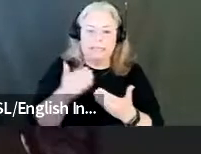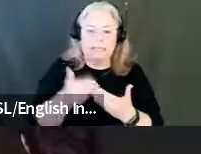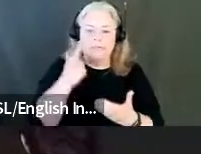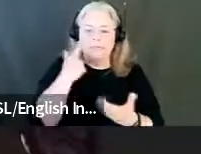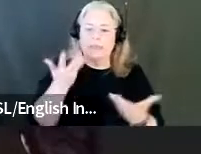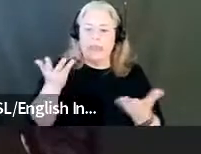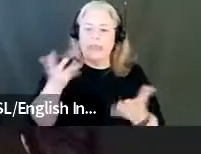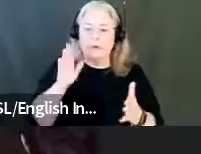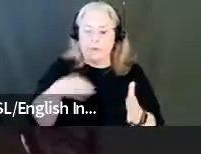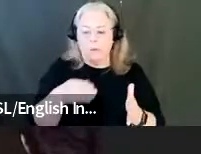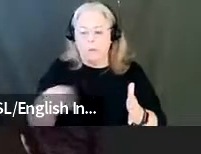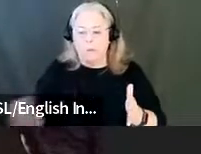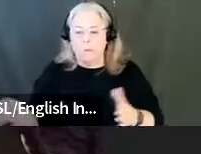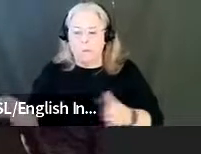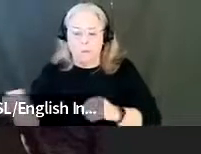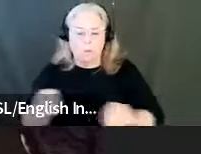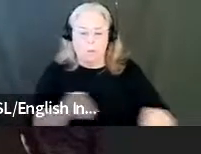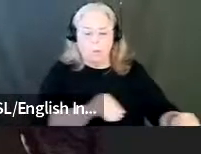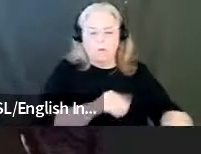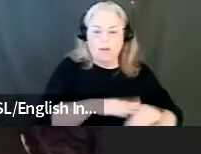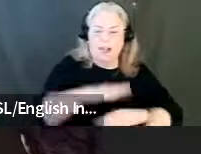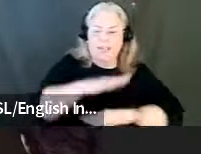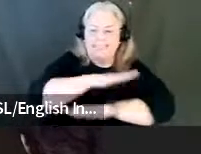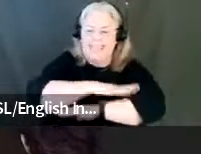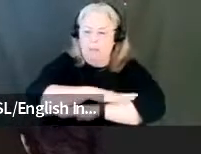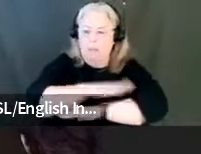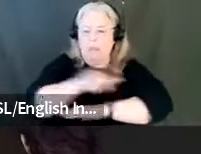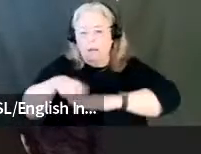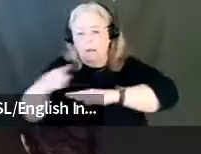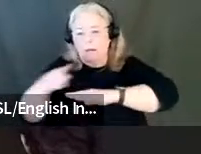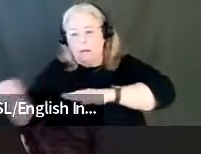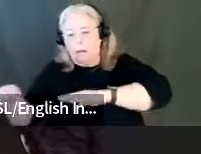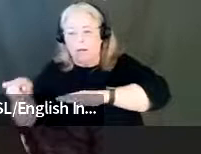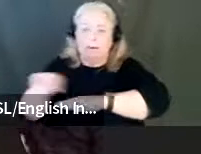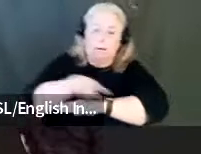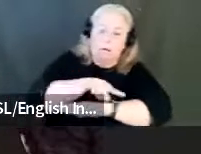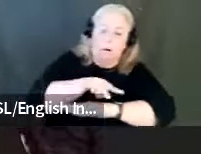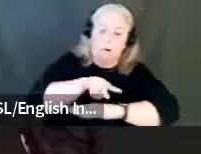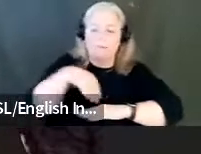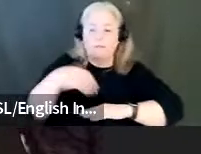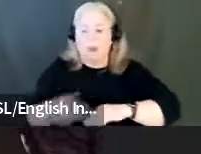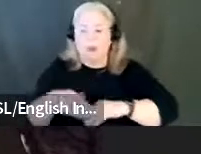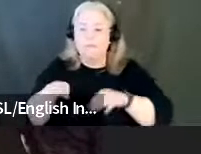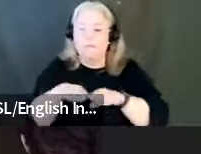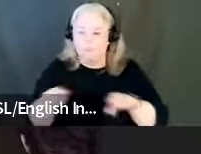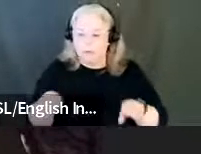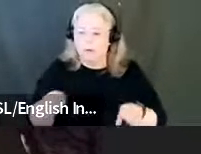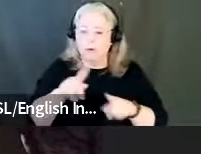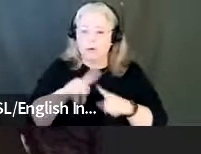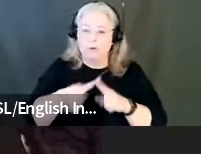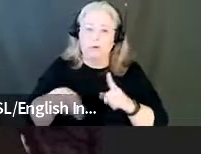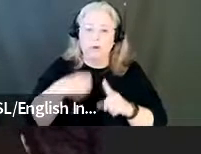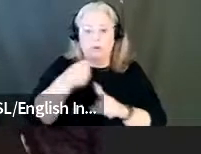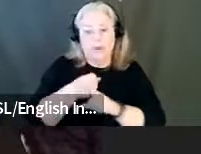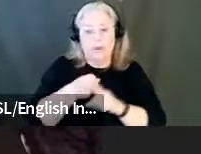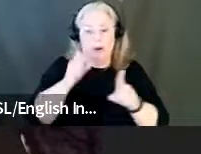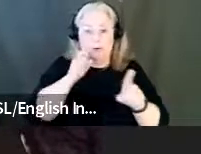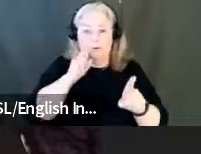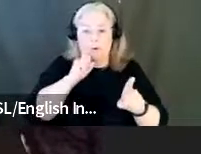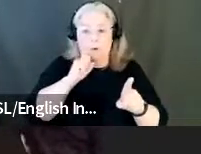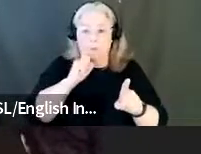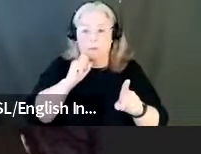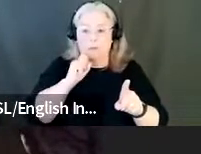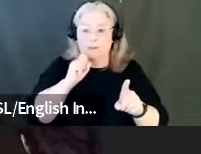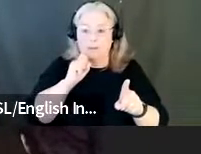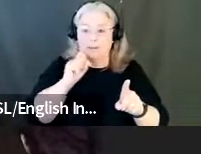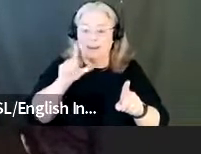to slide around on the tabletop and fall onto the floor. And when it hits the Locklip rug gripper tape, it